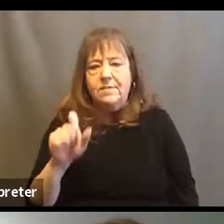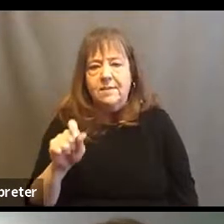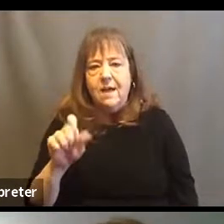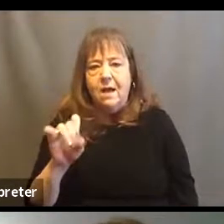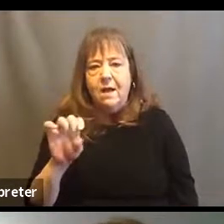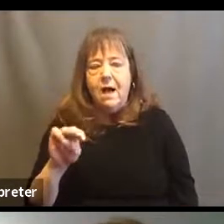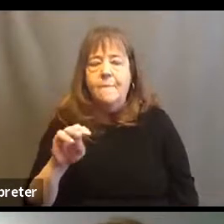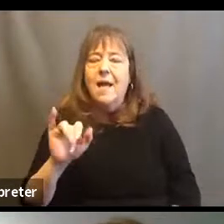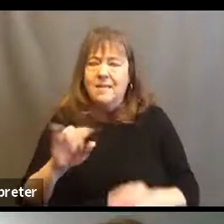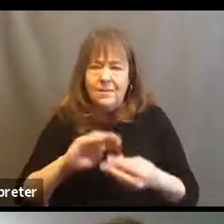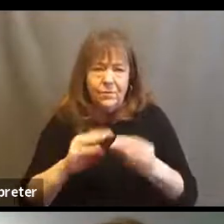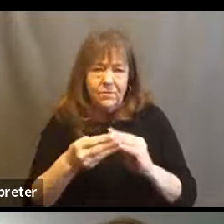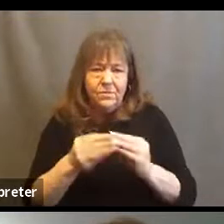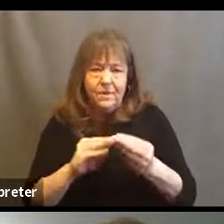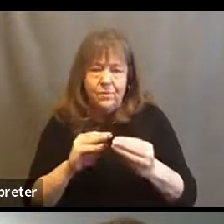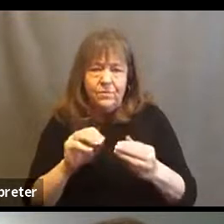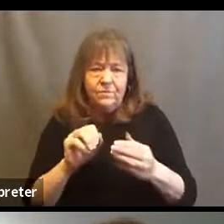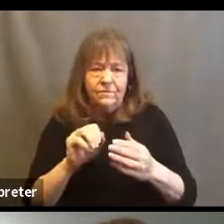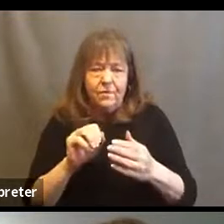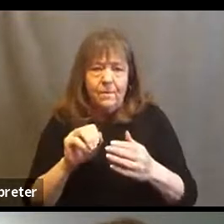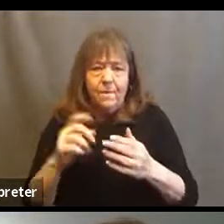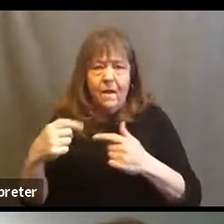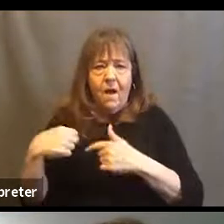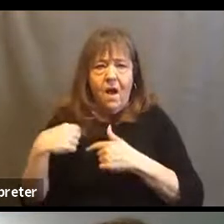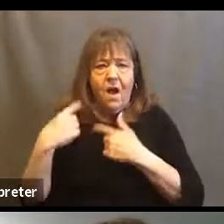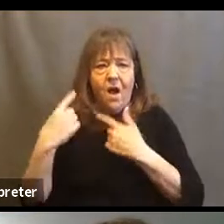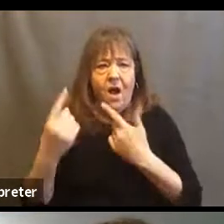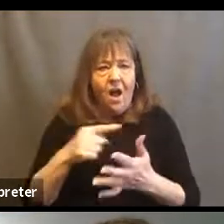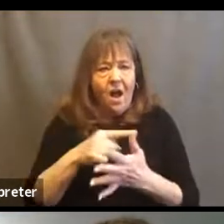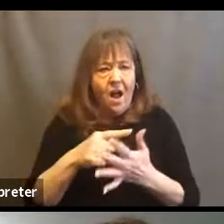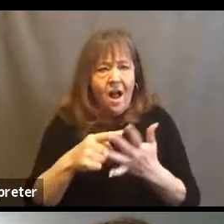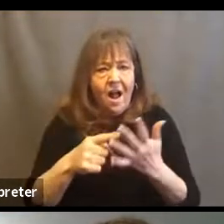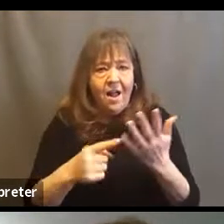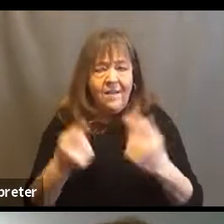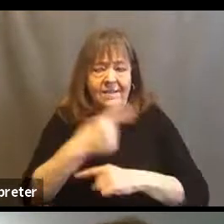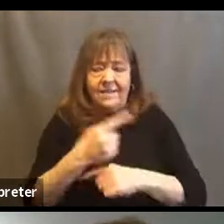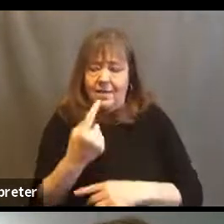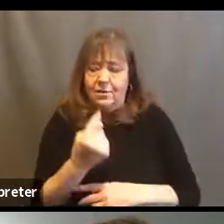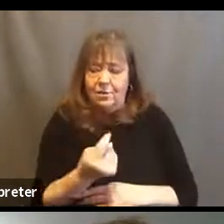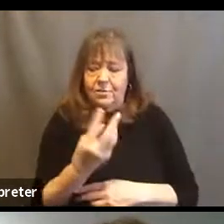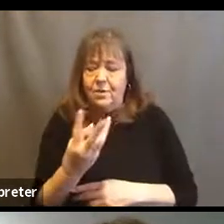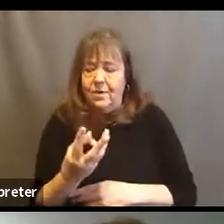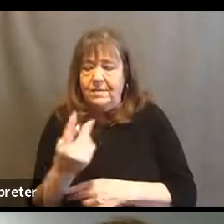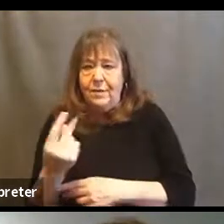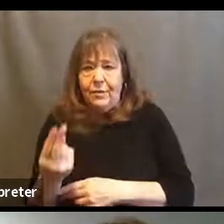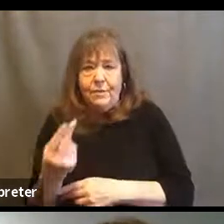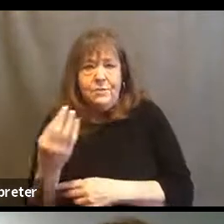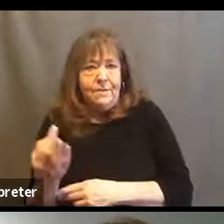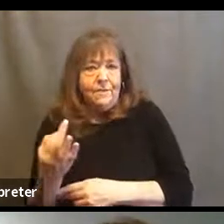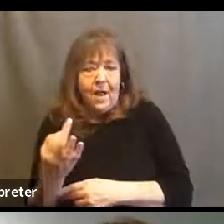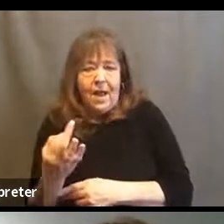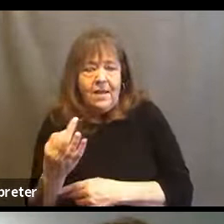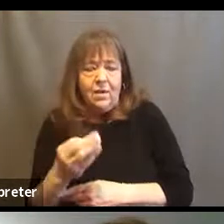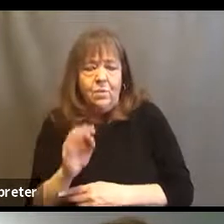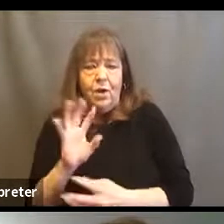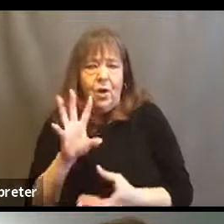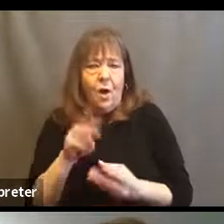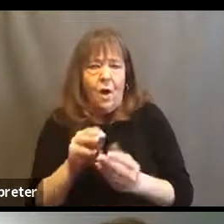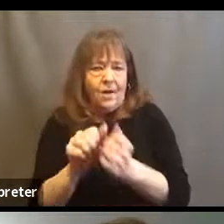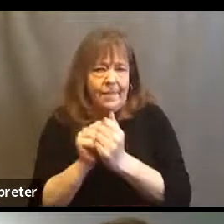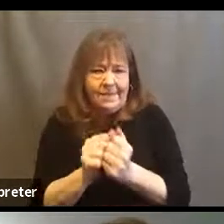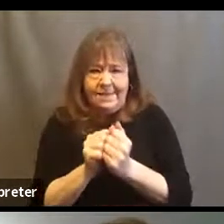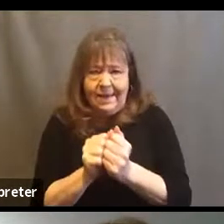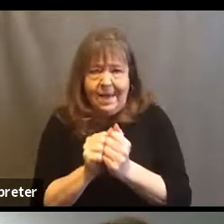numbers from all the days that the city was closed, so I guess Tuesday, Wednesday, Thursday, Friday, will that all be, I guess, come together